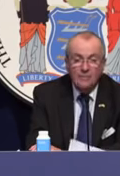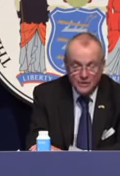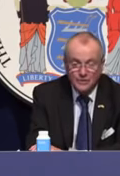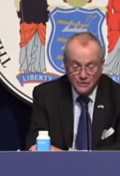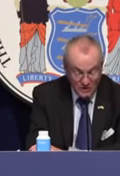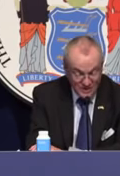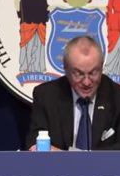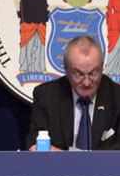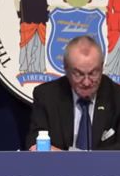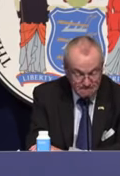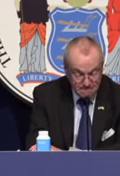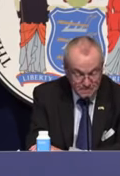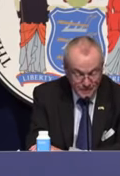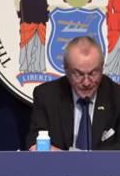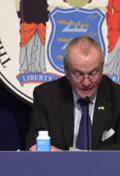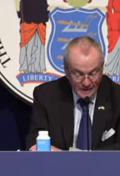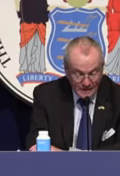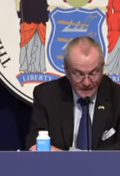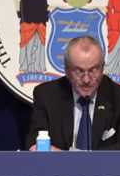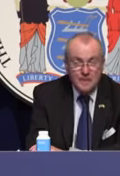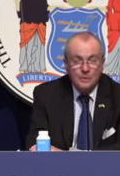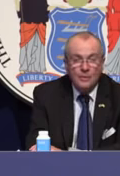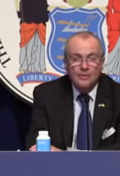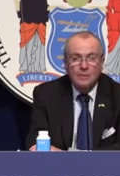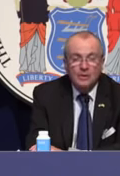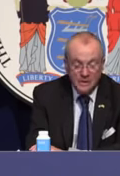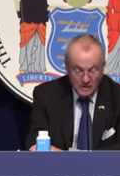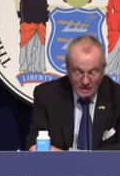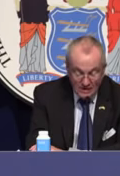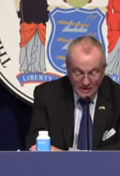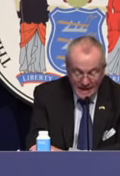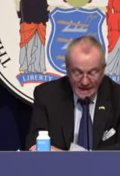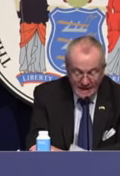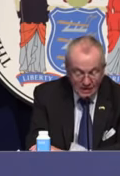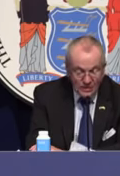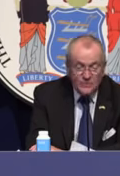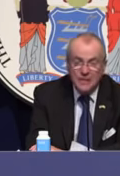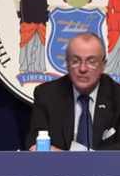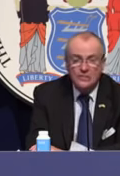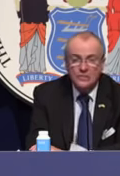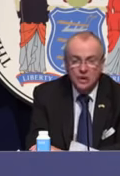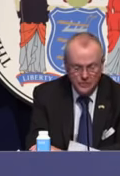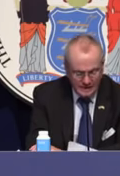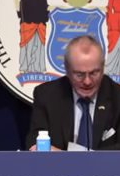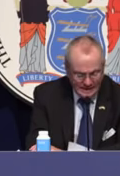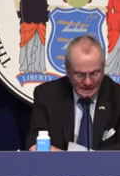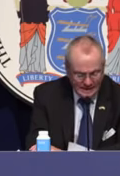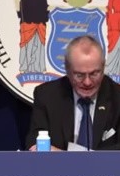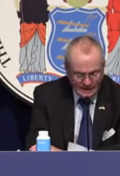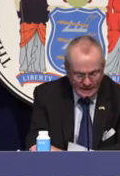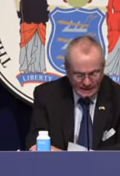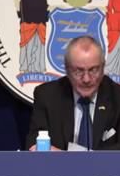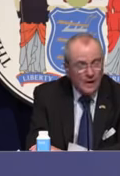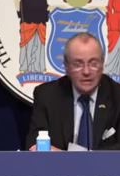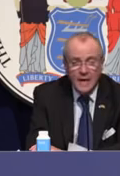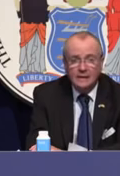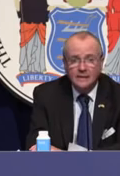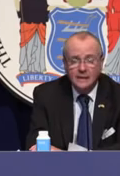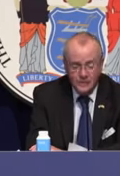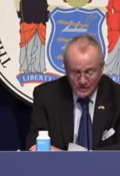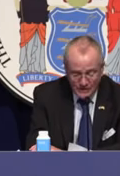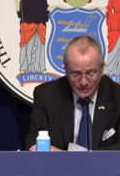May God bless you, Doris. The people we remember here every day are the faces of COVID-19. They